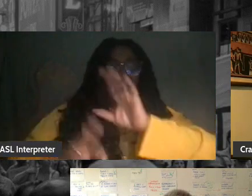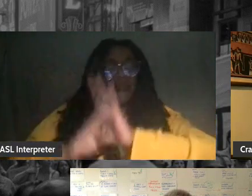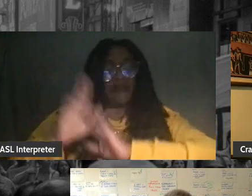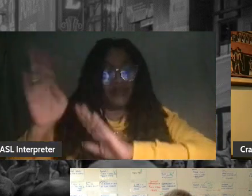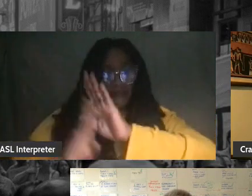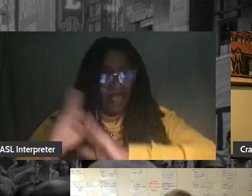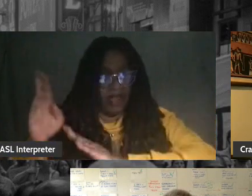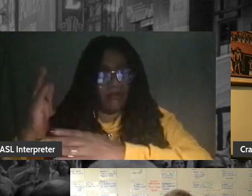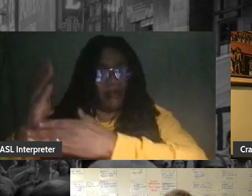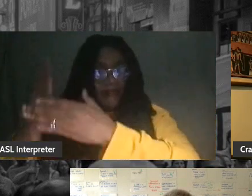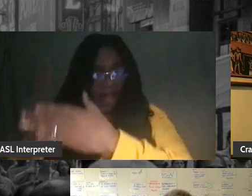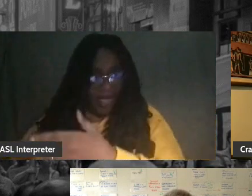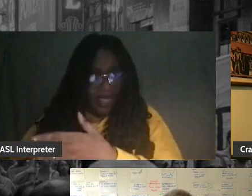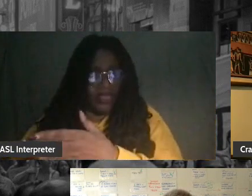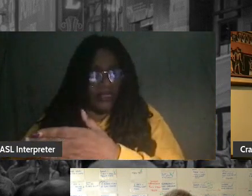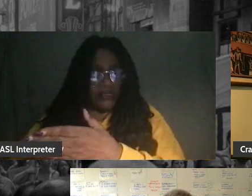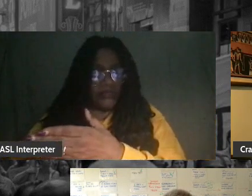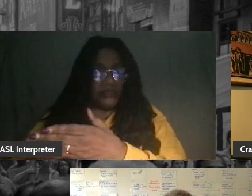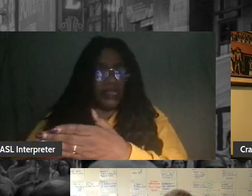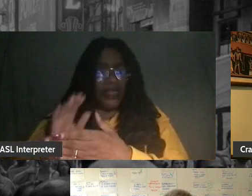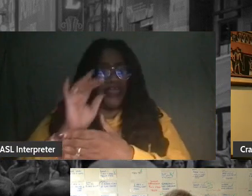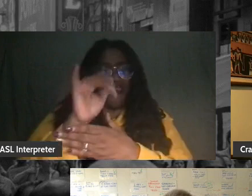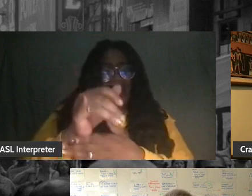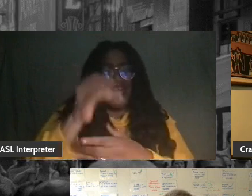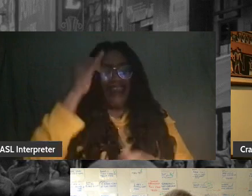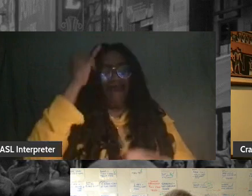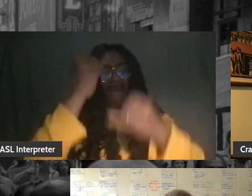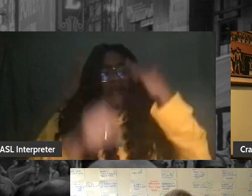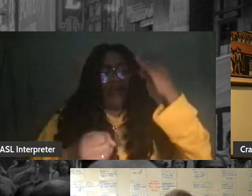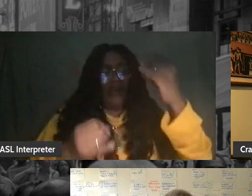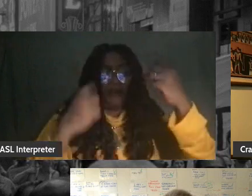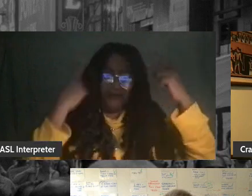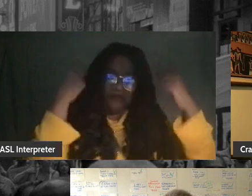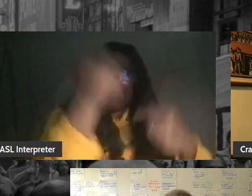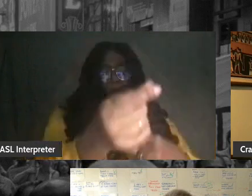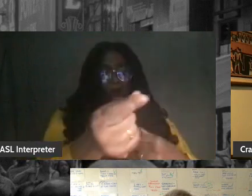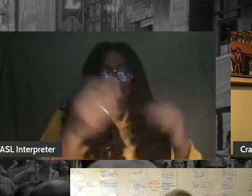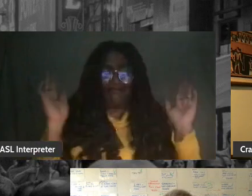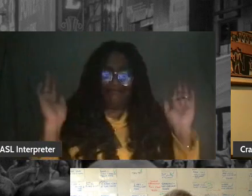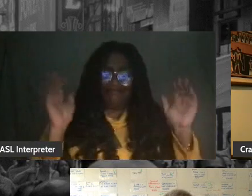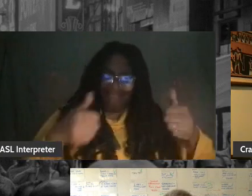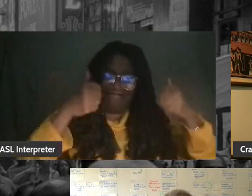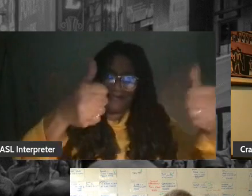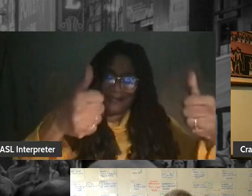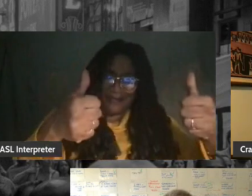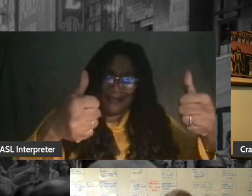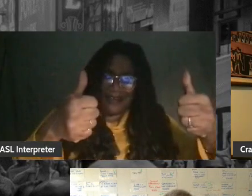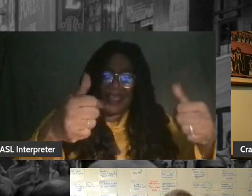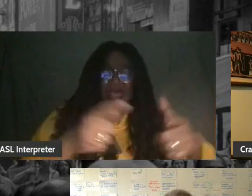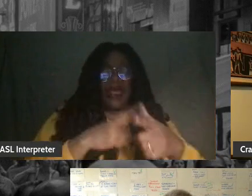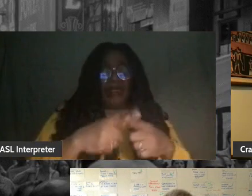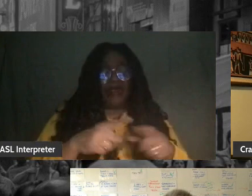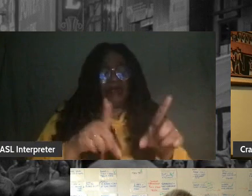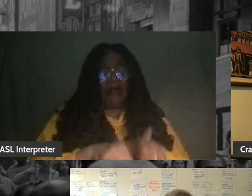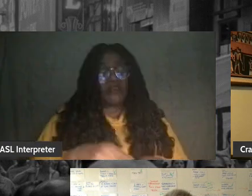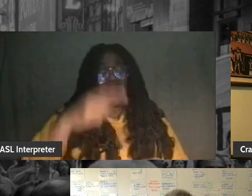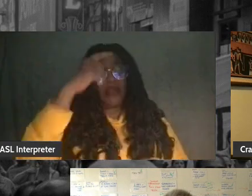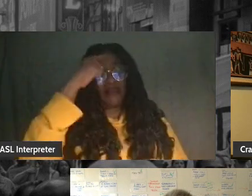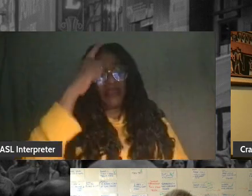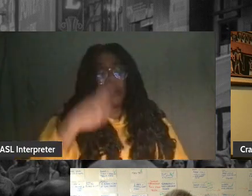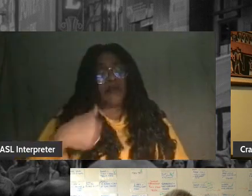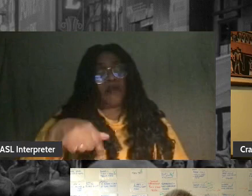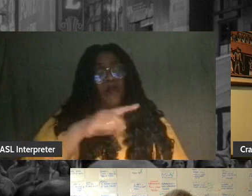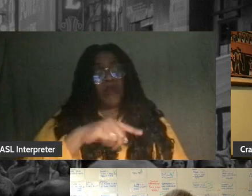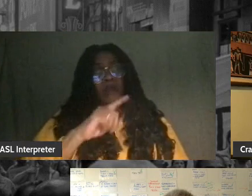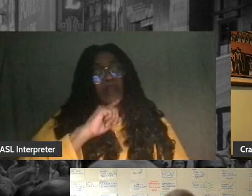phase, you know, to get that final green light, and then also, I think we will have